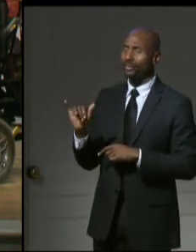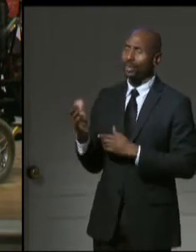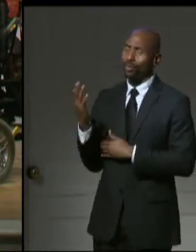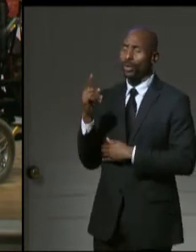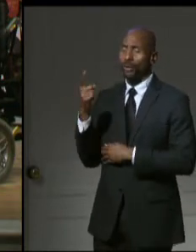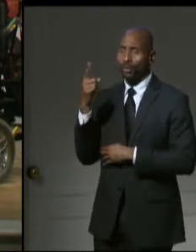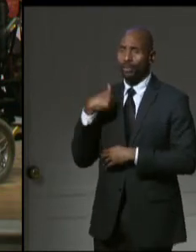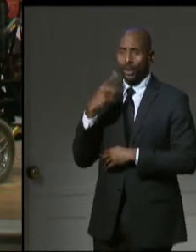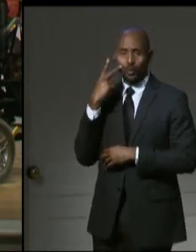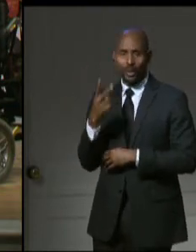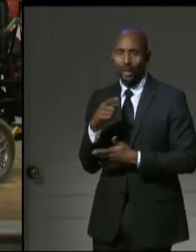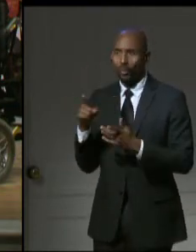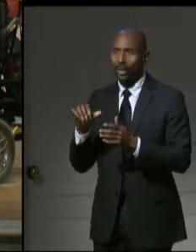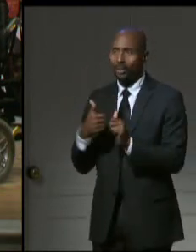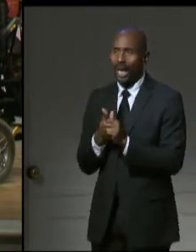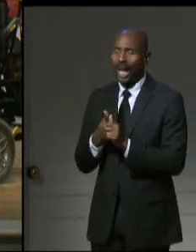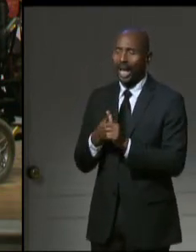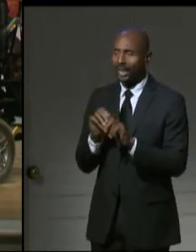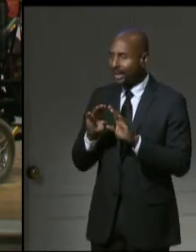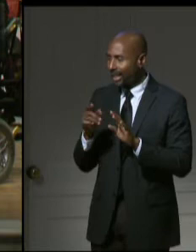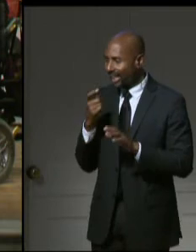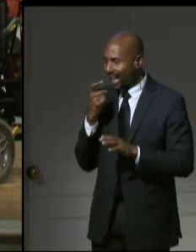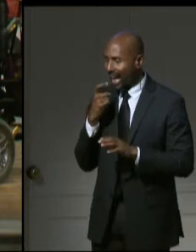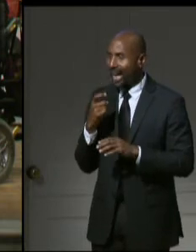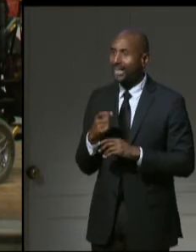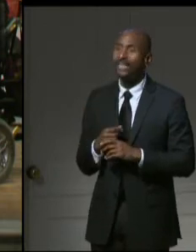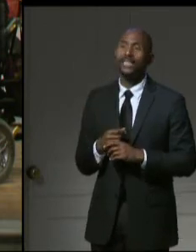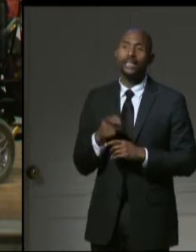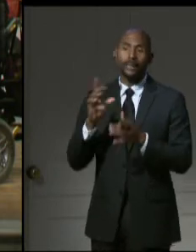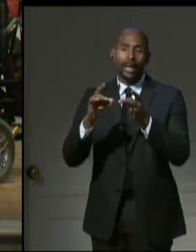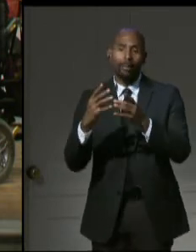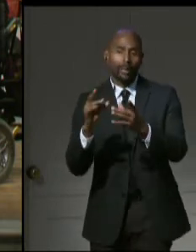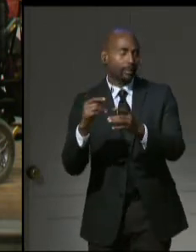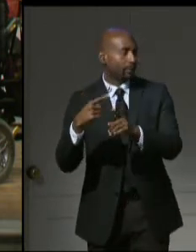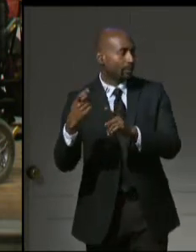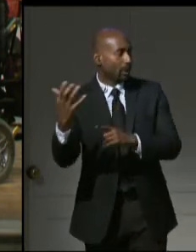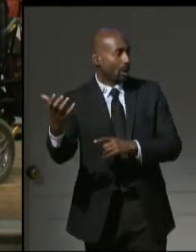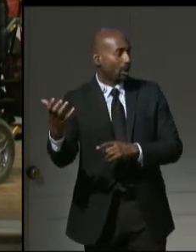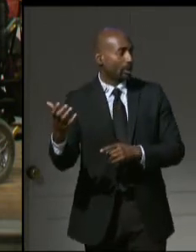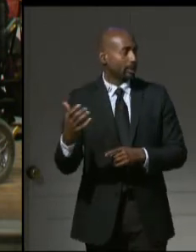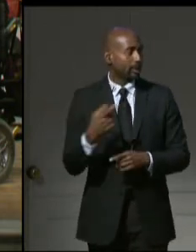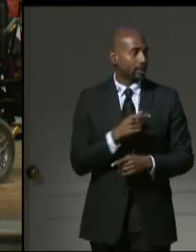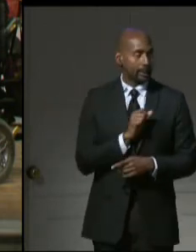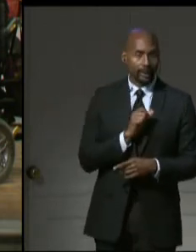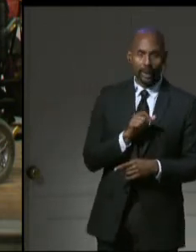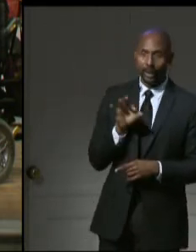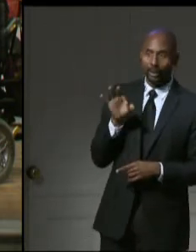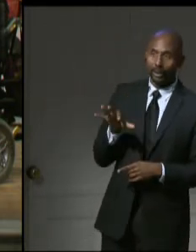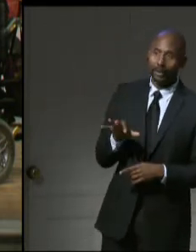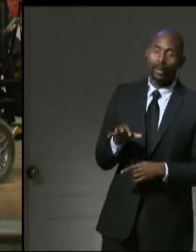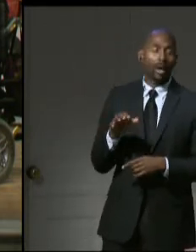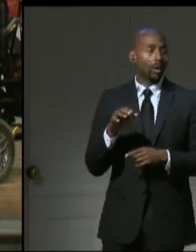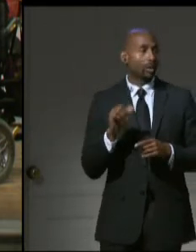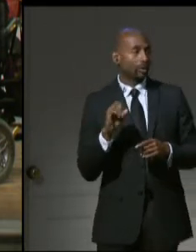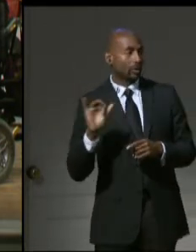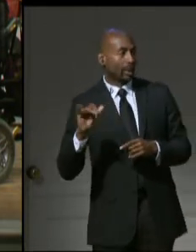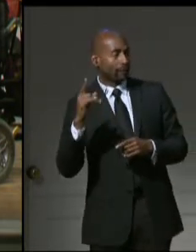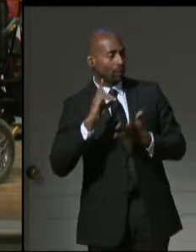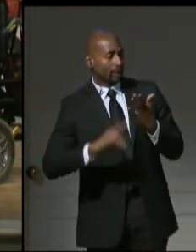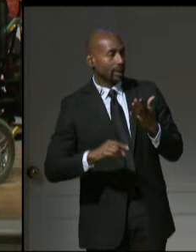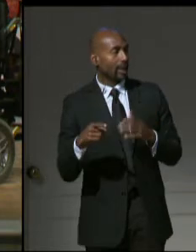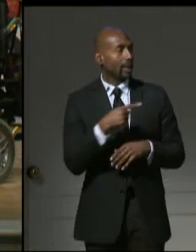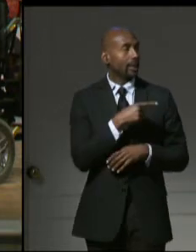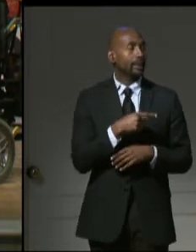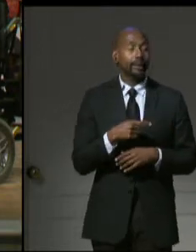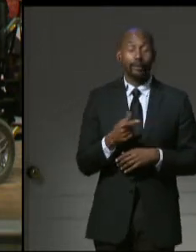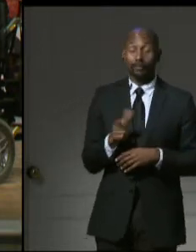it. Yeah, so I've seen, just to throw that in. And I'll just make a